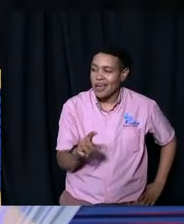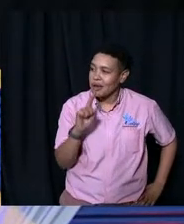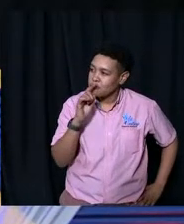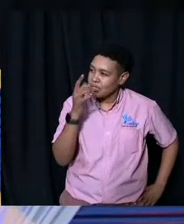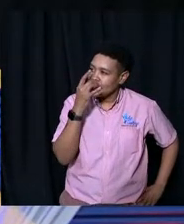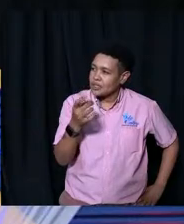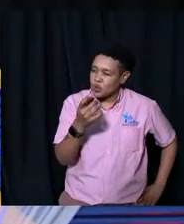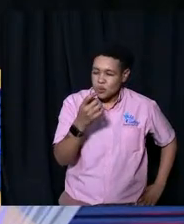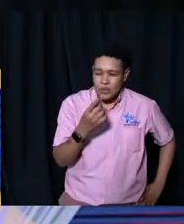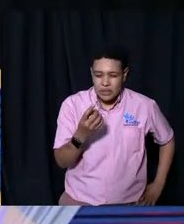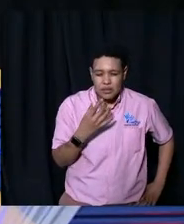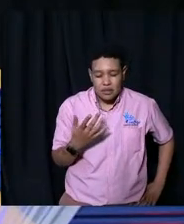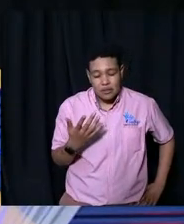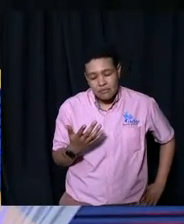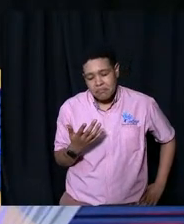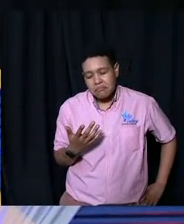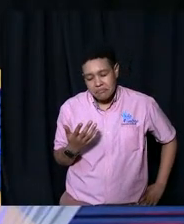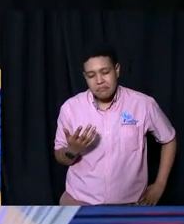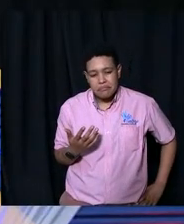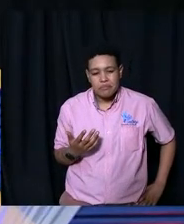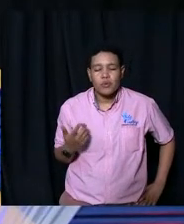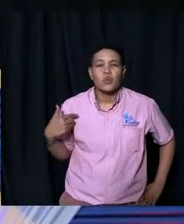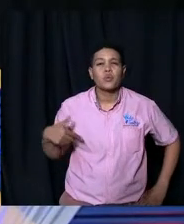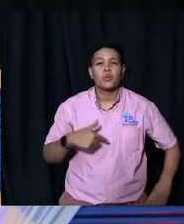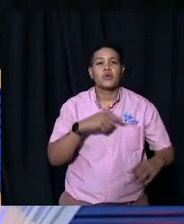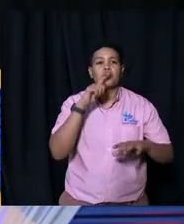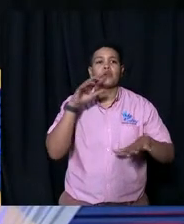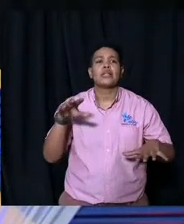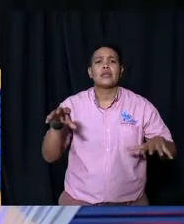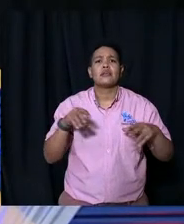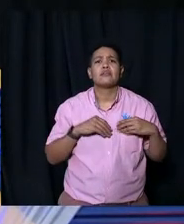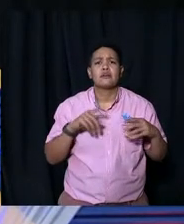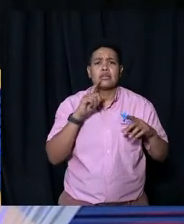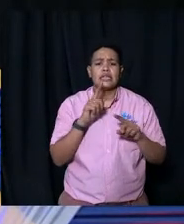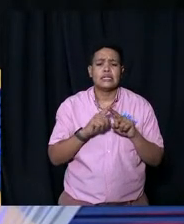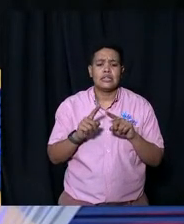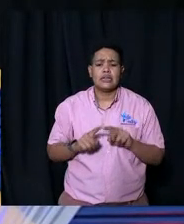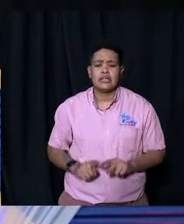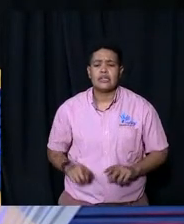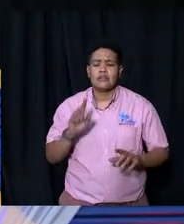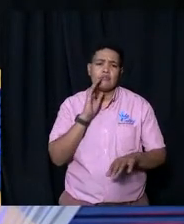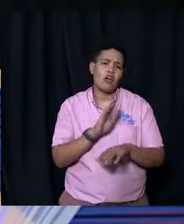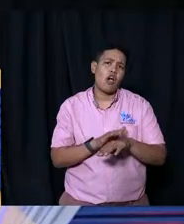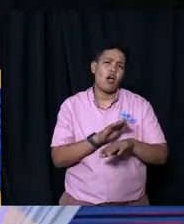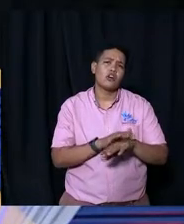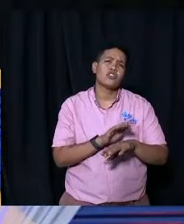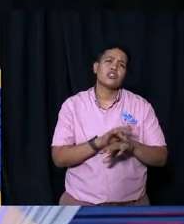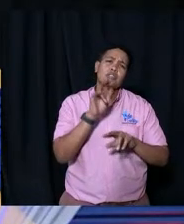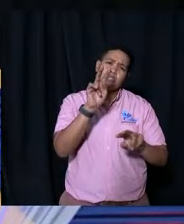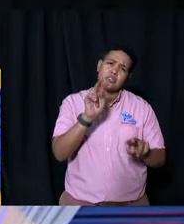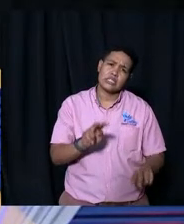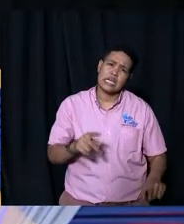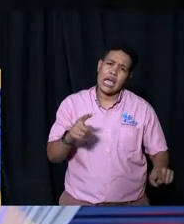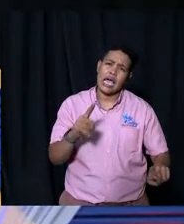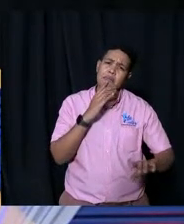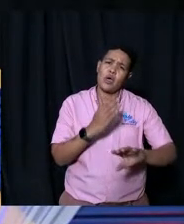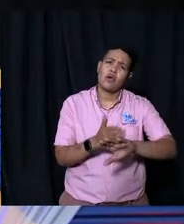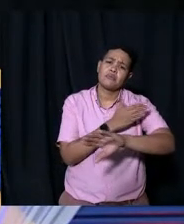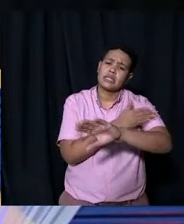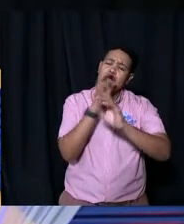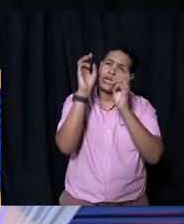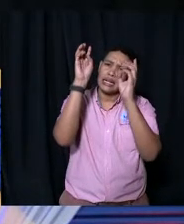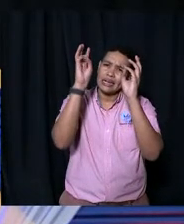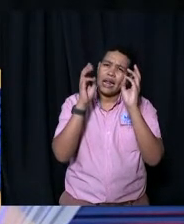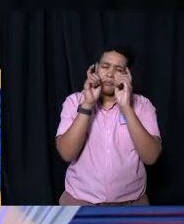interesting question. We have been undertaking a series of consultations on this updated climate change